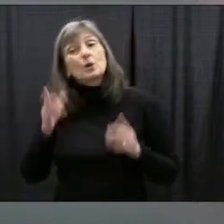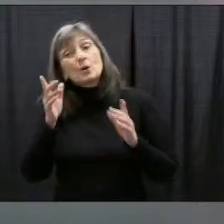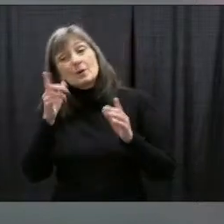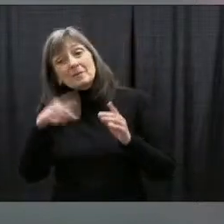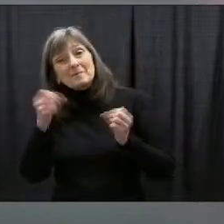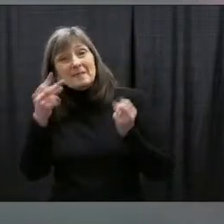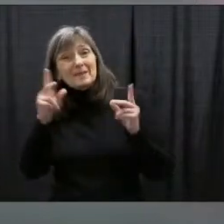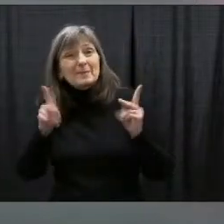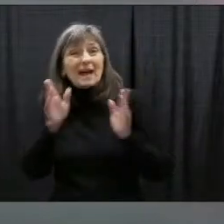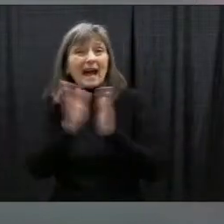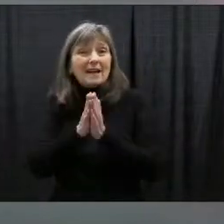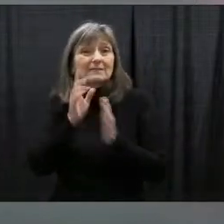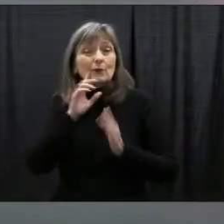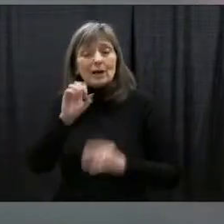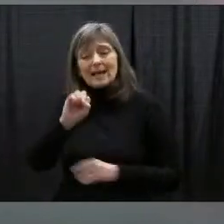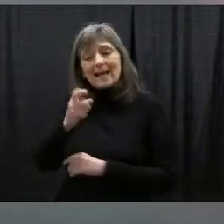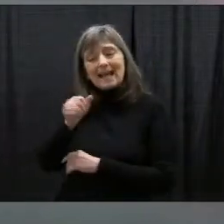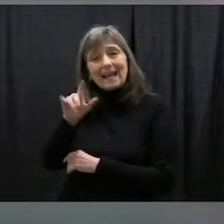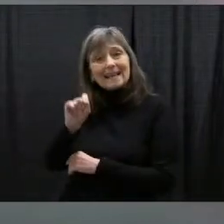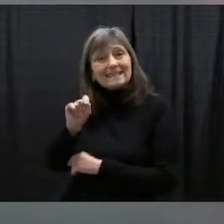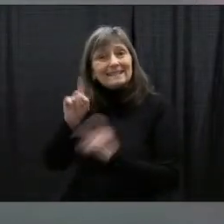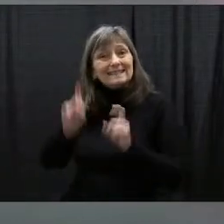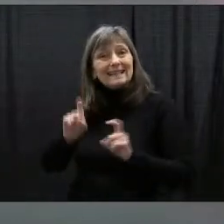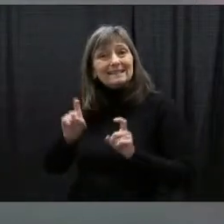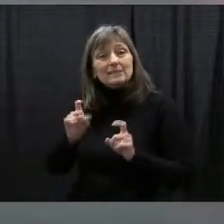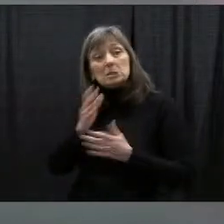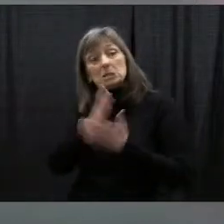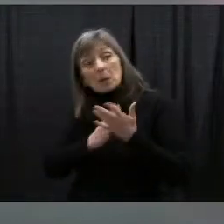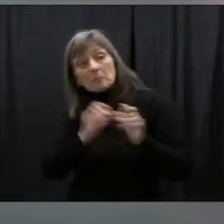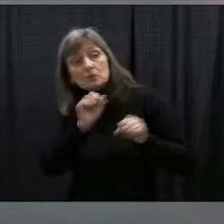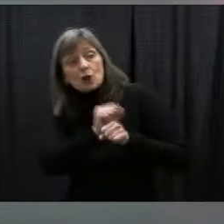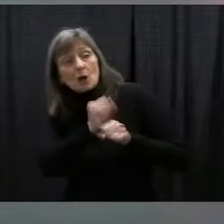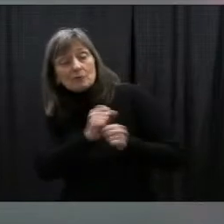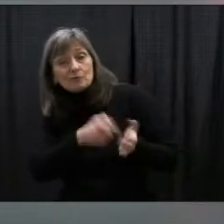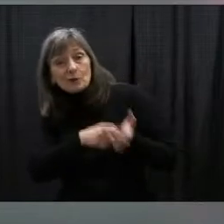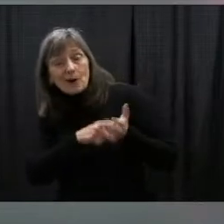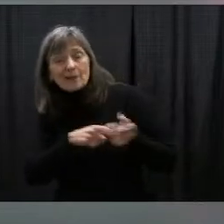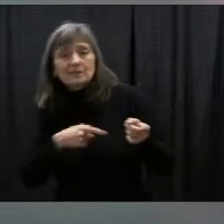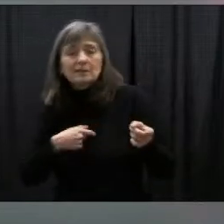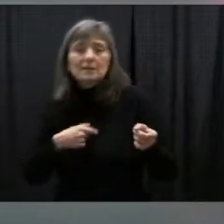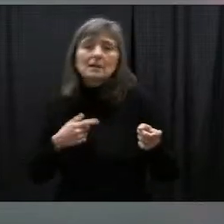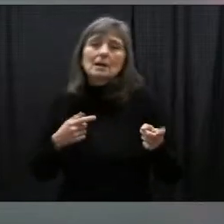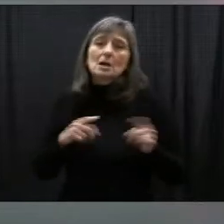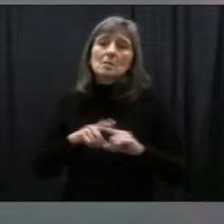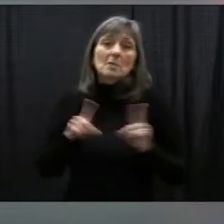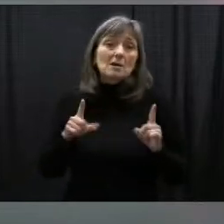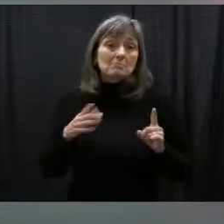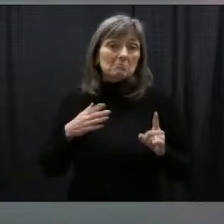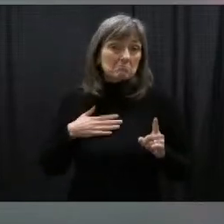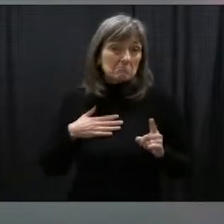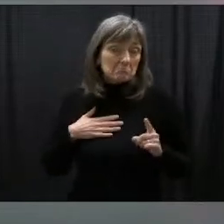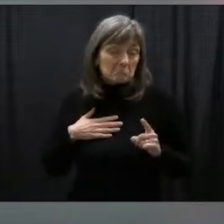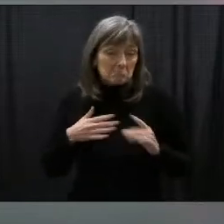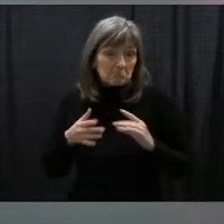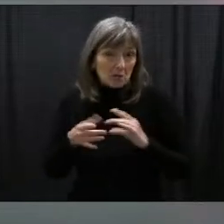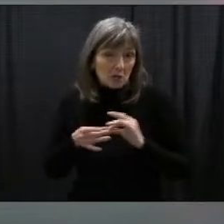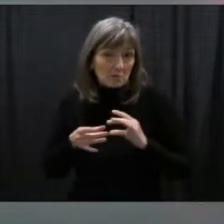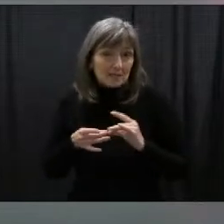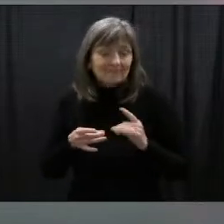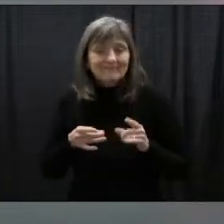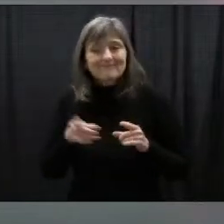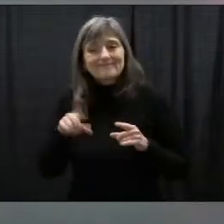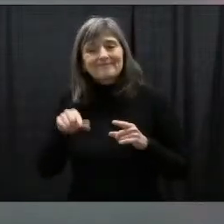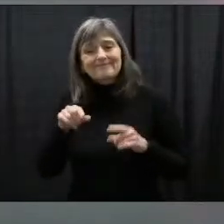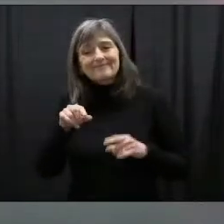tests to allow people to go back to certain occupations. But I think my comment to that is